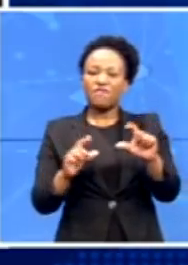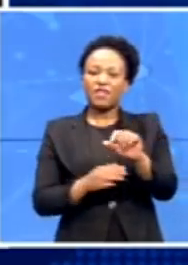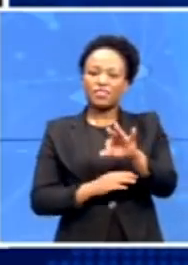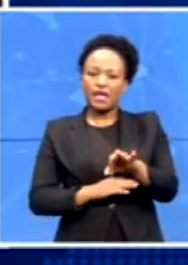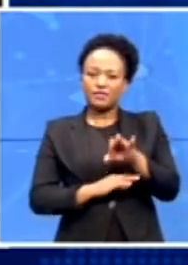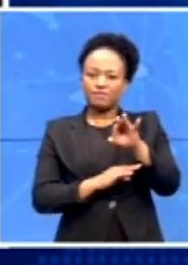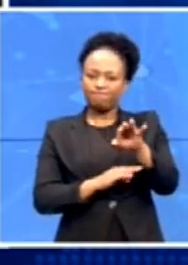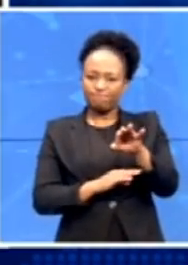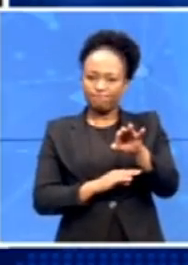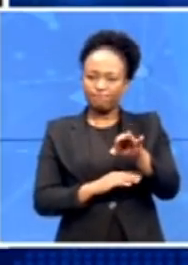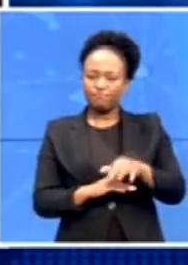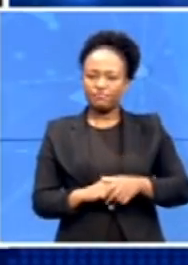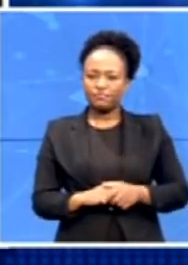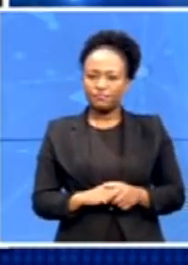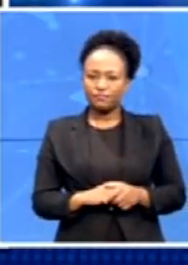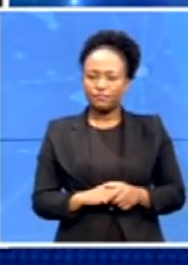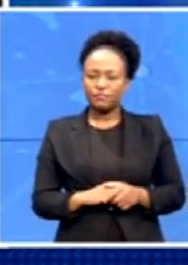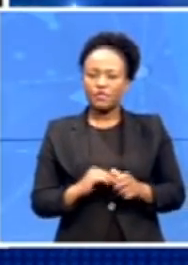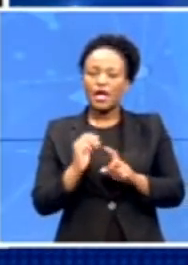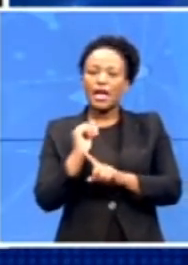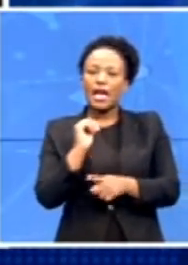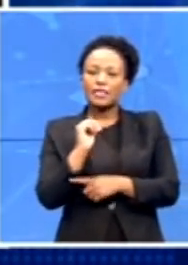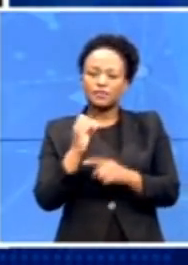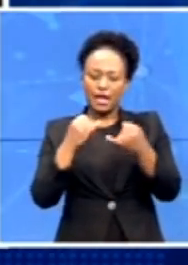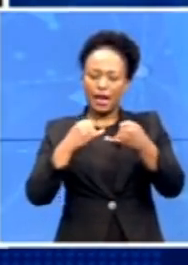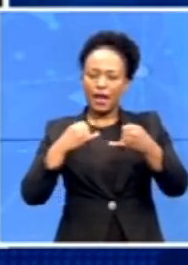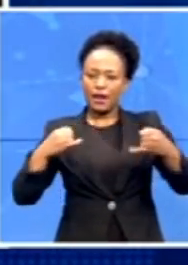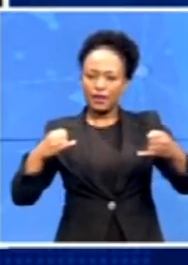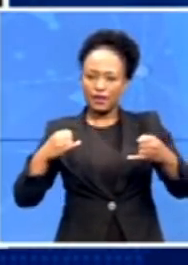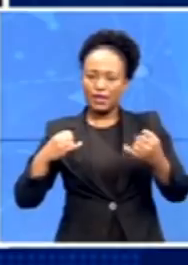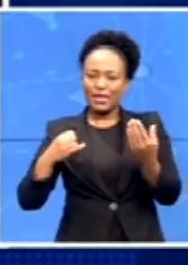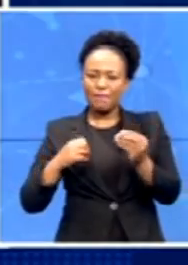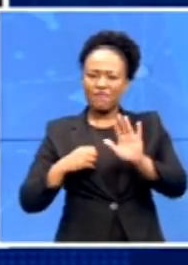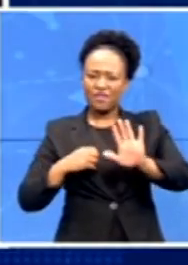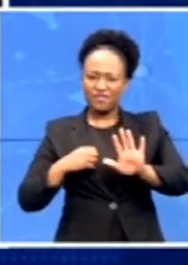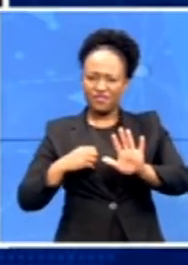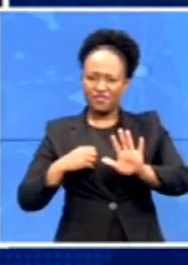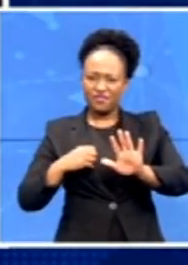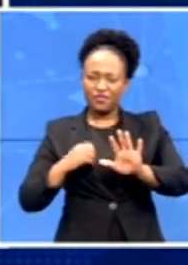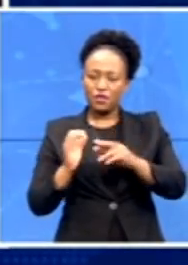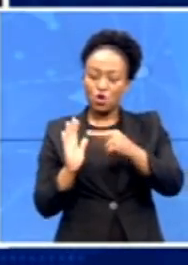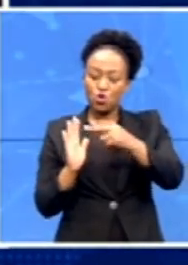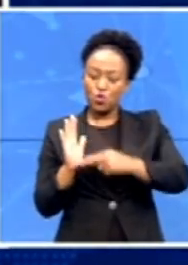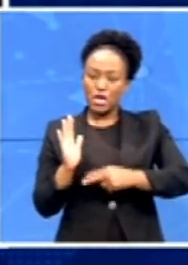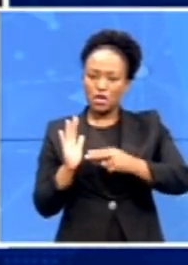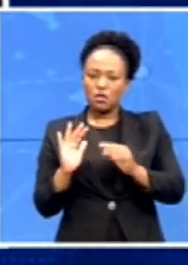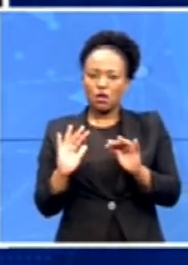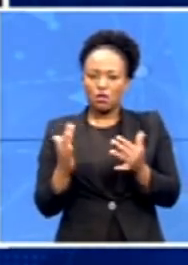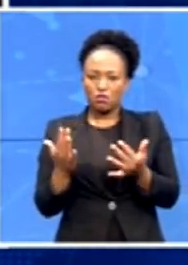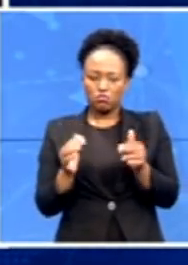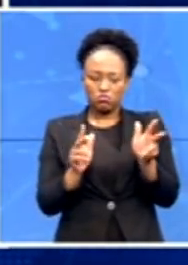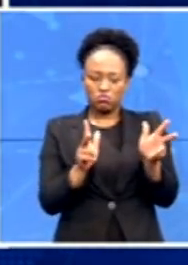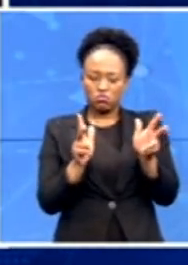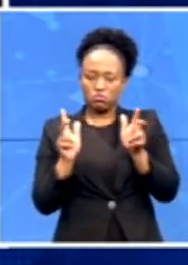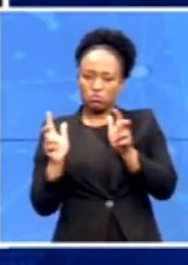line 5 reads, and I quote, "We could not follow the normal route of